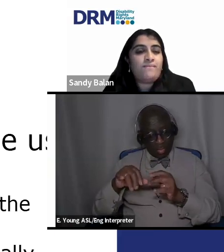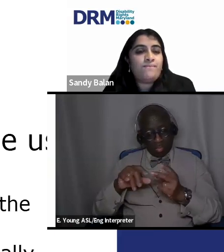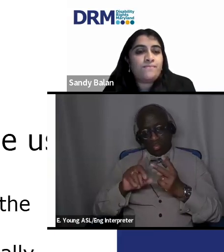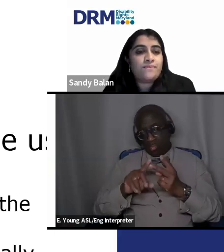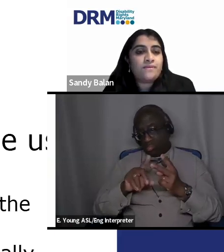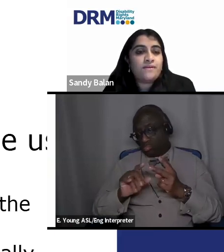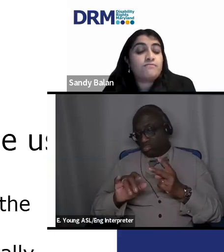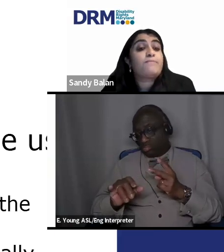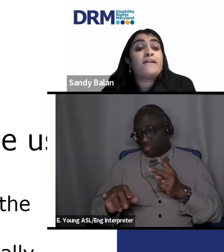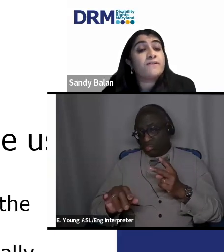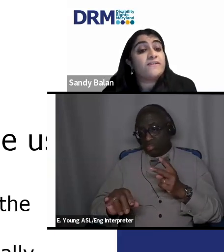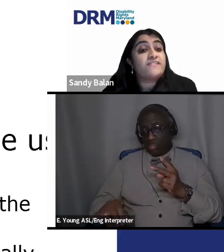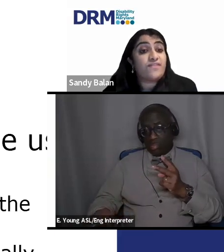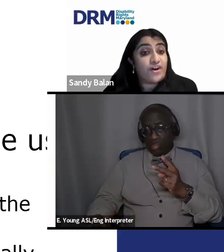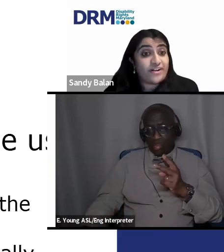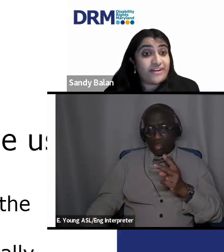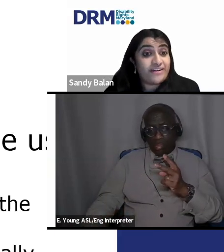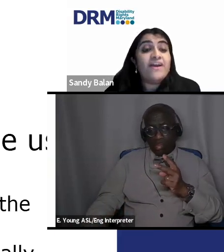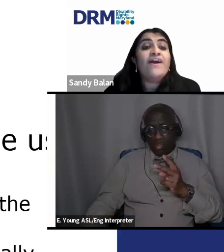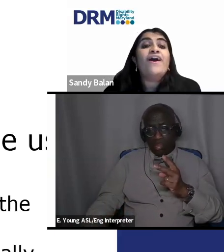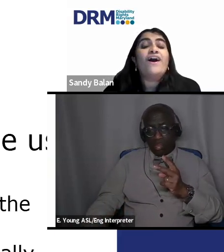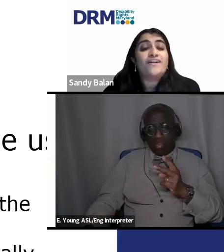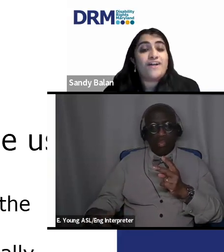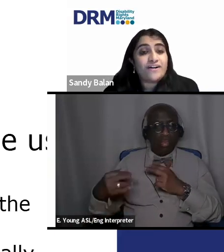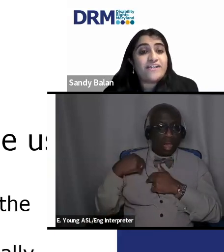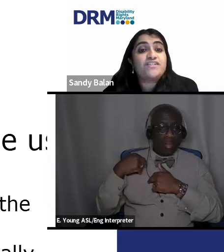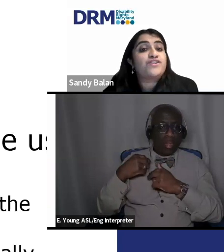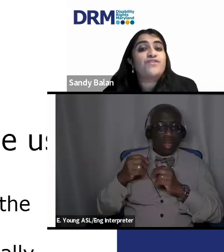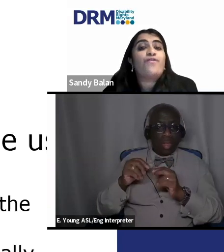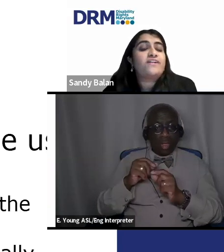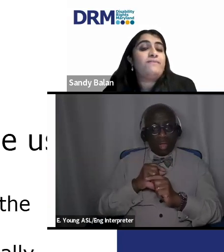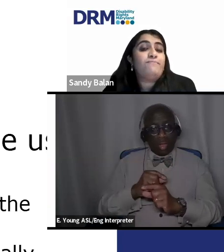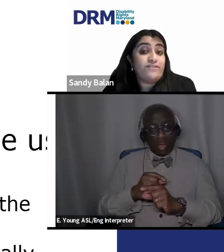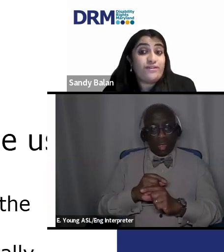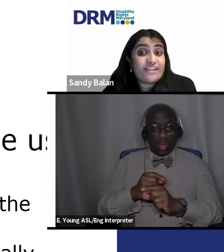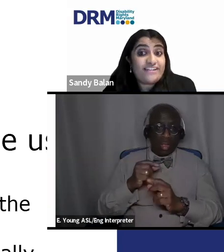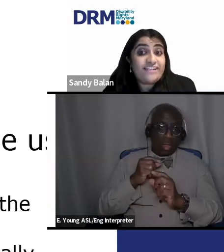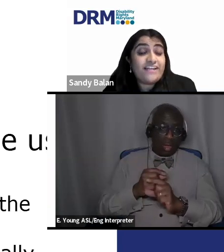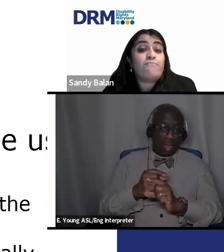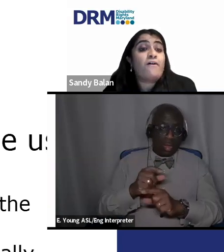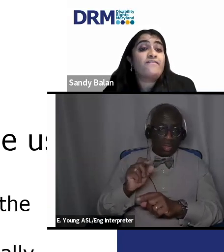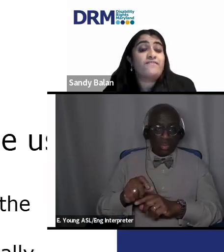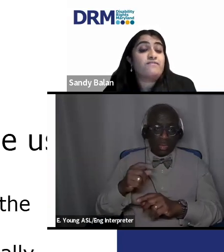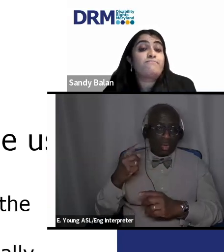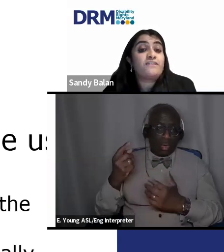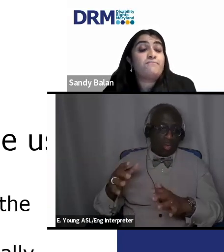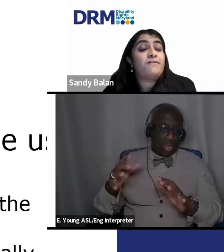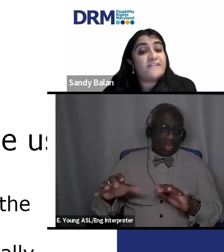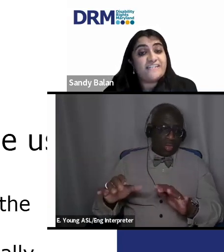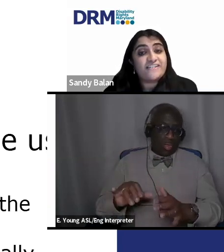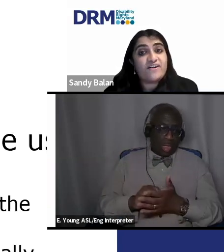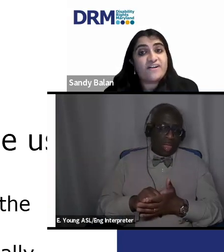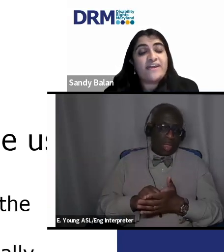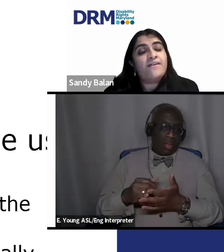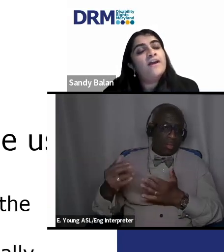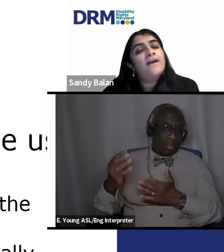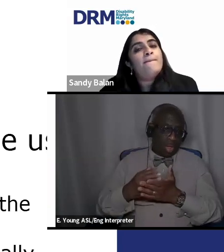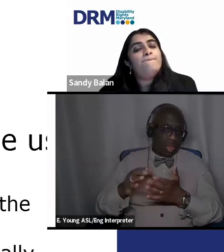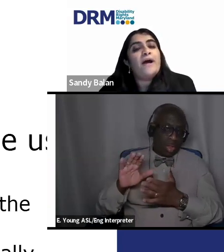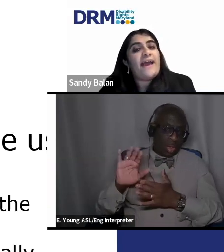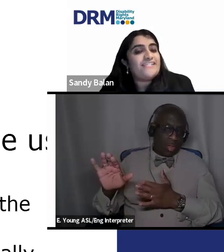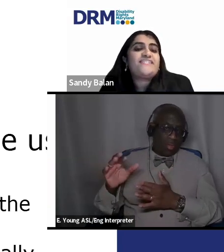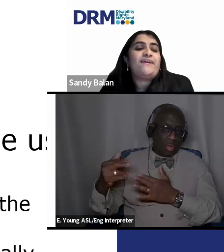the responsibilities of a guardian should already be doing this as a part of their responsibilities as